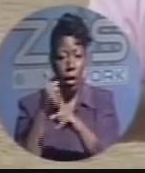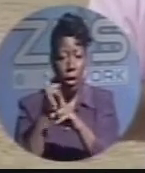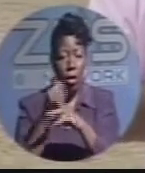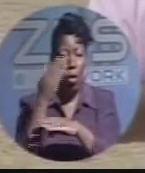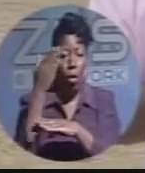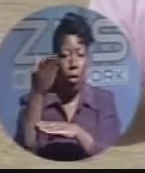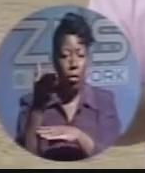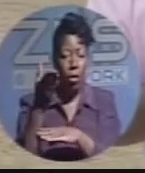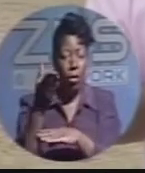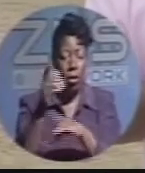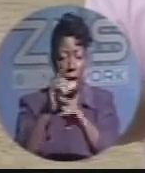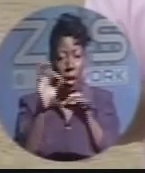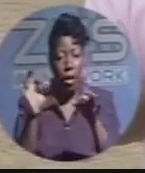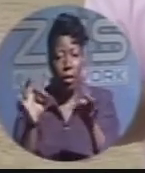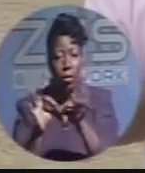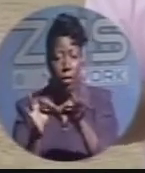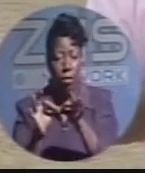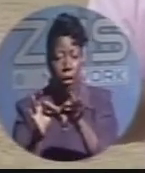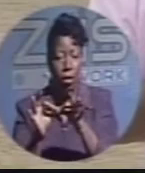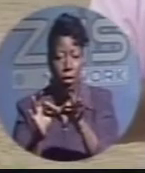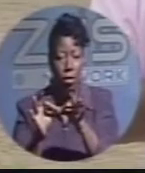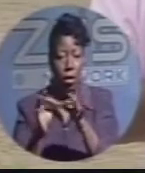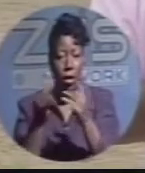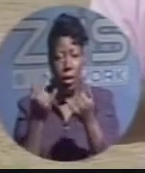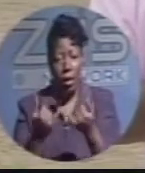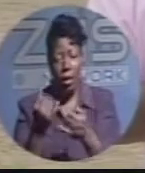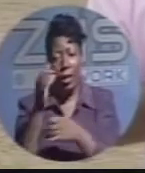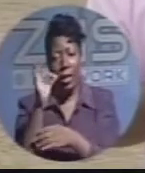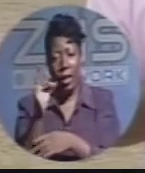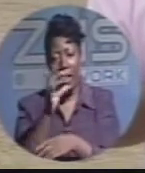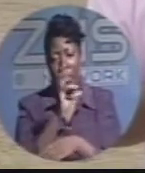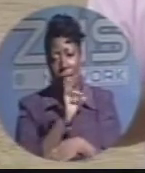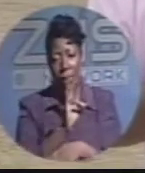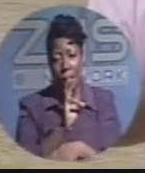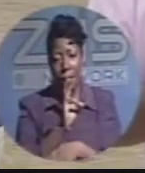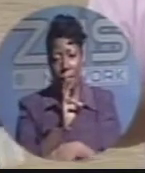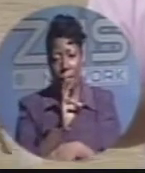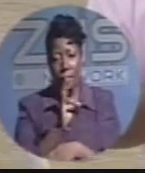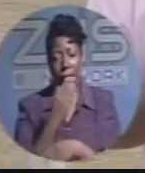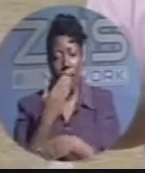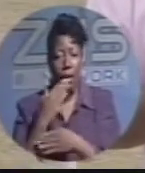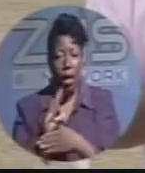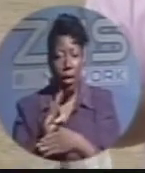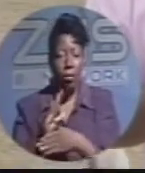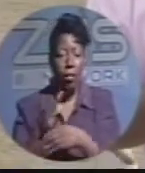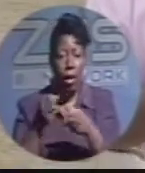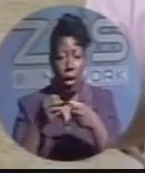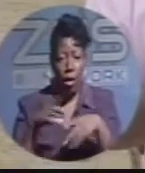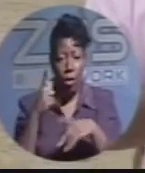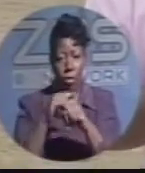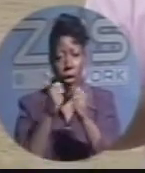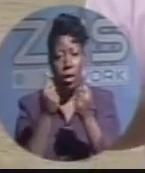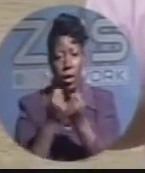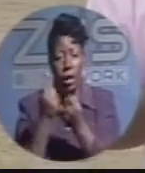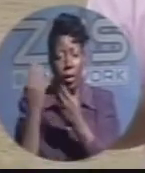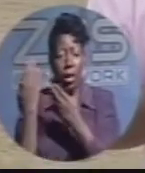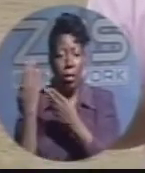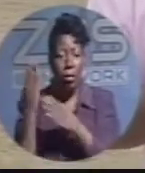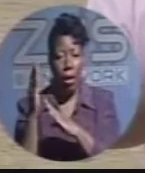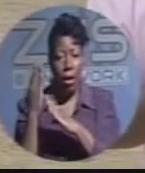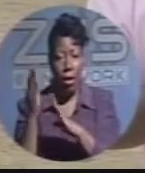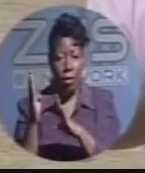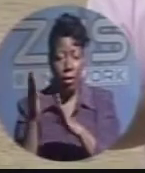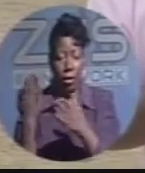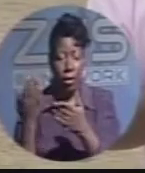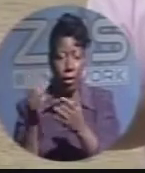Bahamas go down in defeat. Final score, 9-7, a tough loss for Team Bahamas. In Medellin, Colombia, reporting